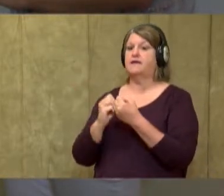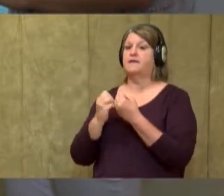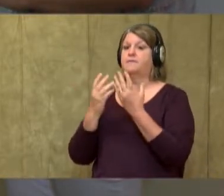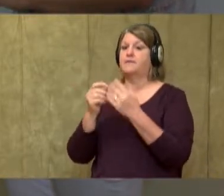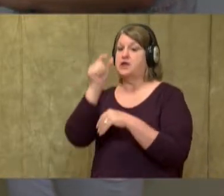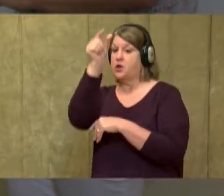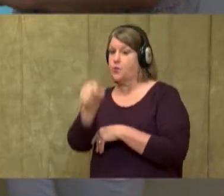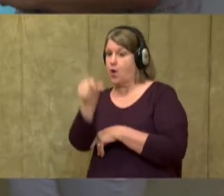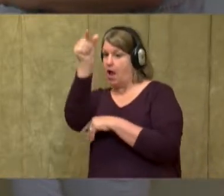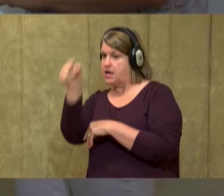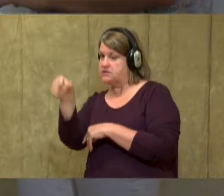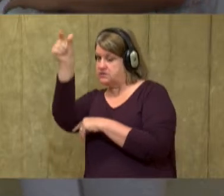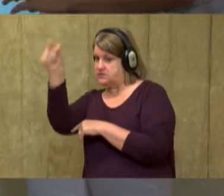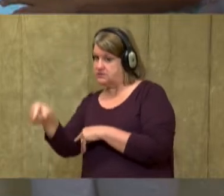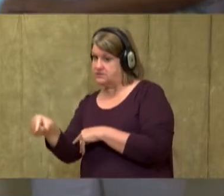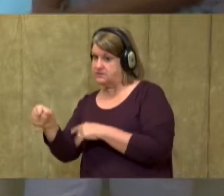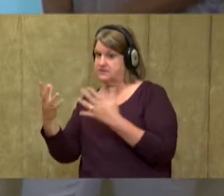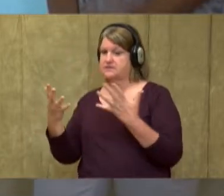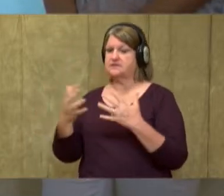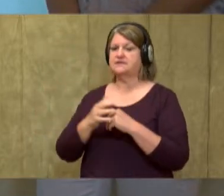have.